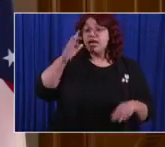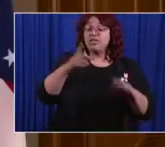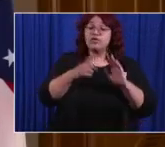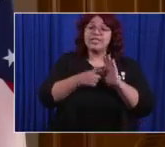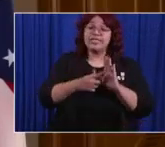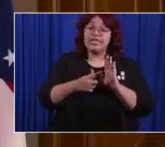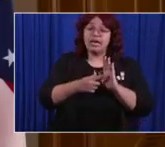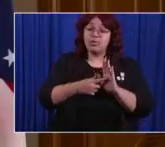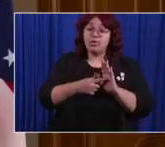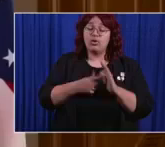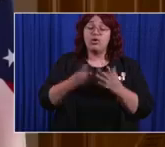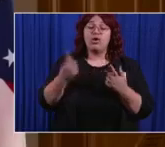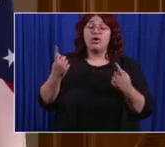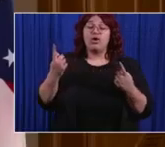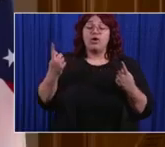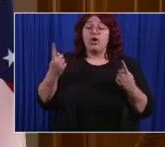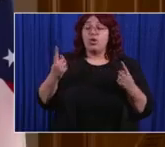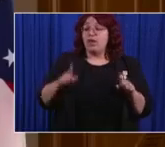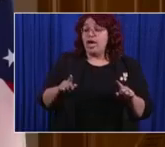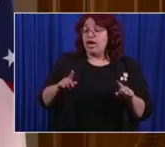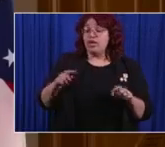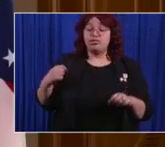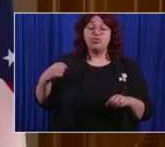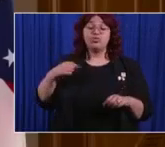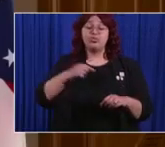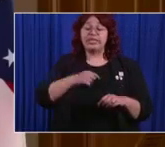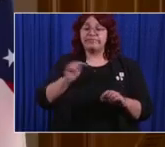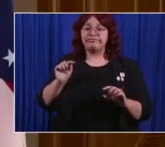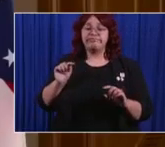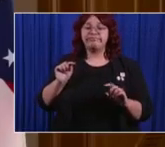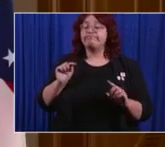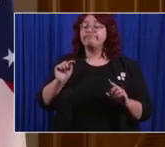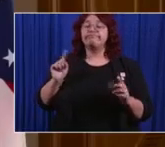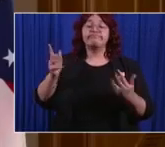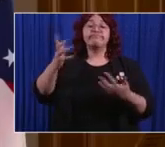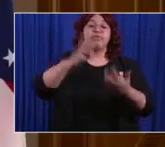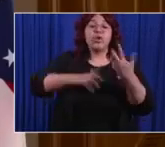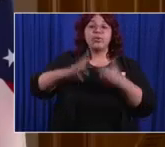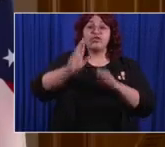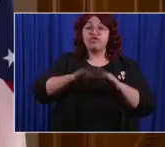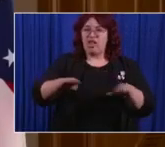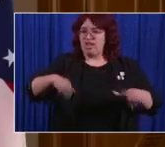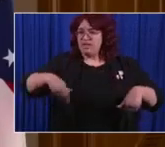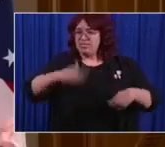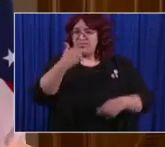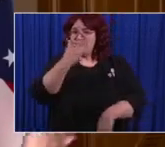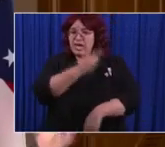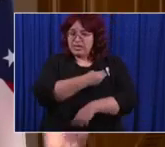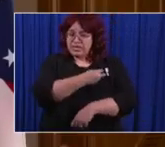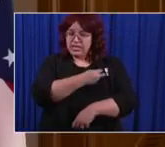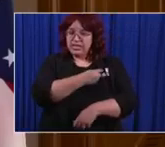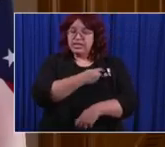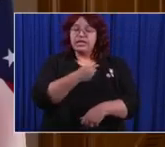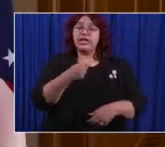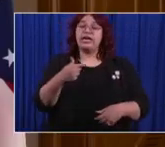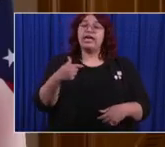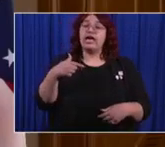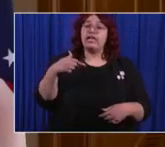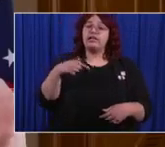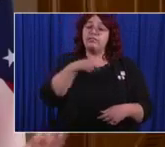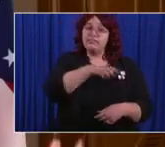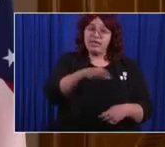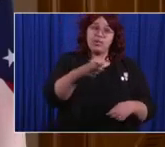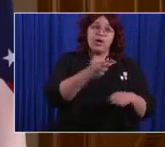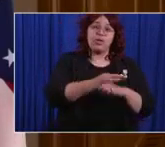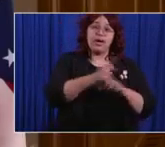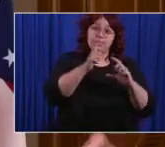been vaccinated, they had masks on. Some parents asked me to have a picture taken with them, and